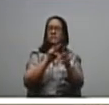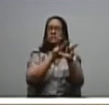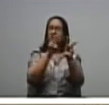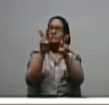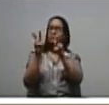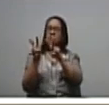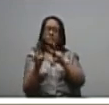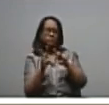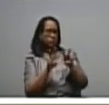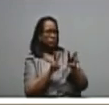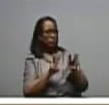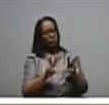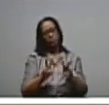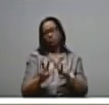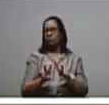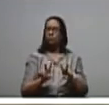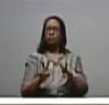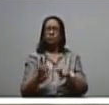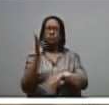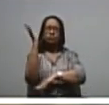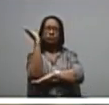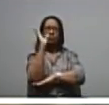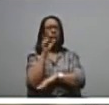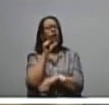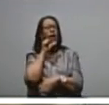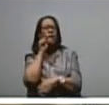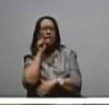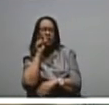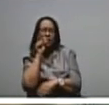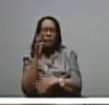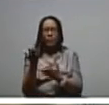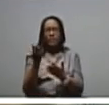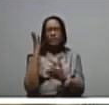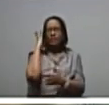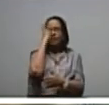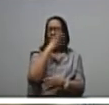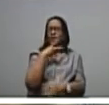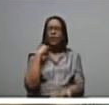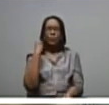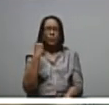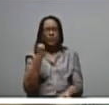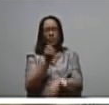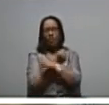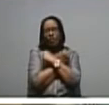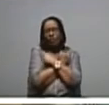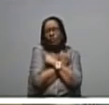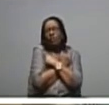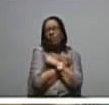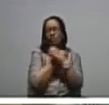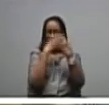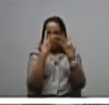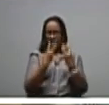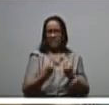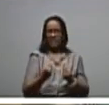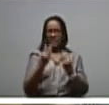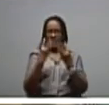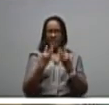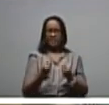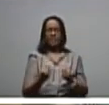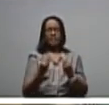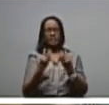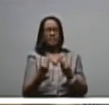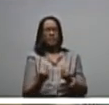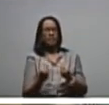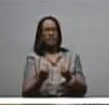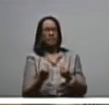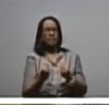beauty of our own country, the beauty of love and tenderness from those